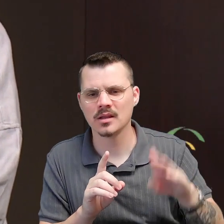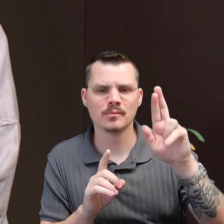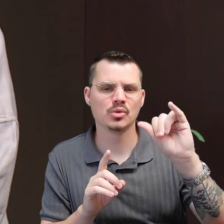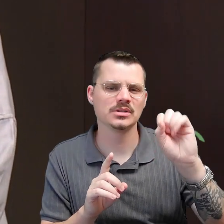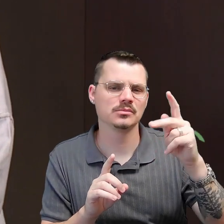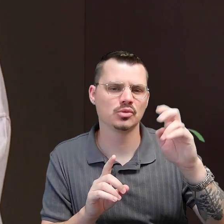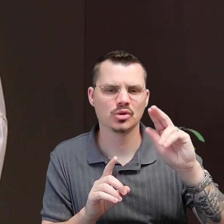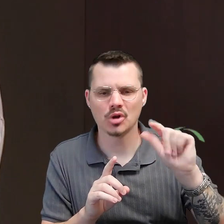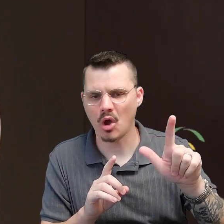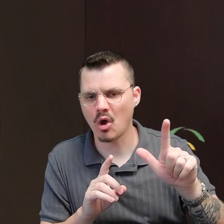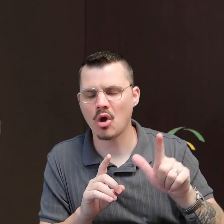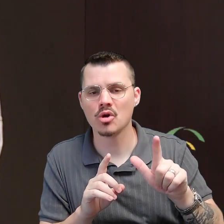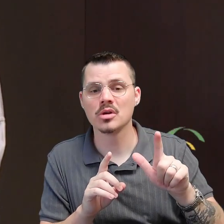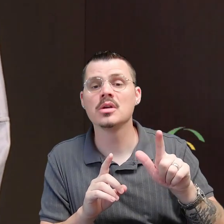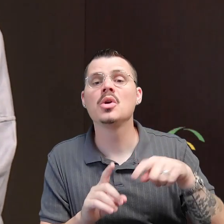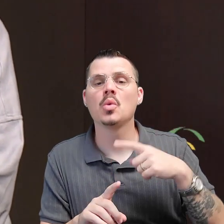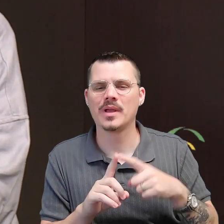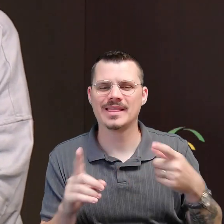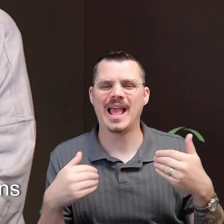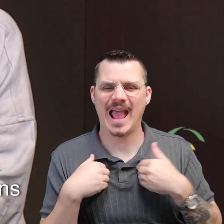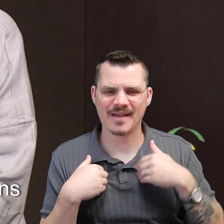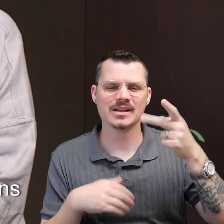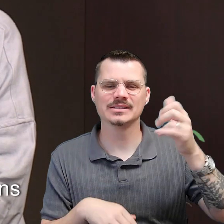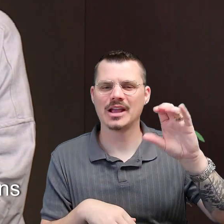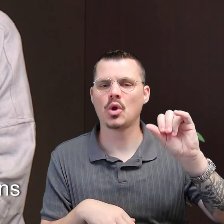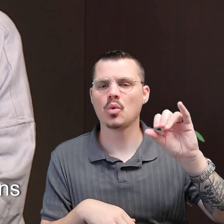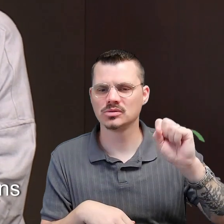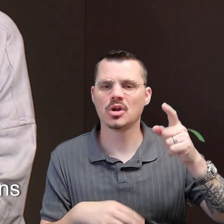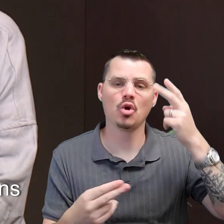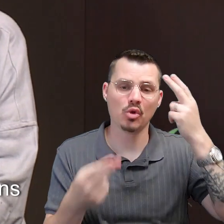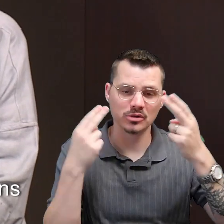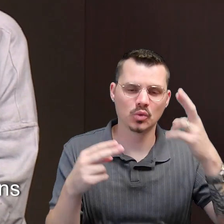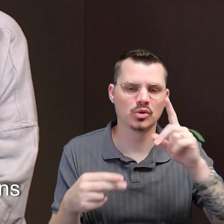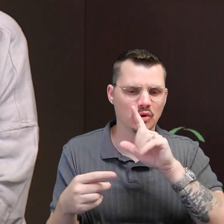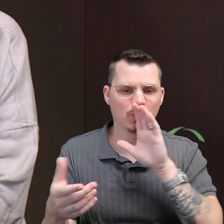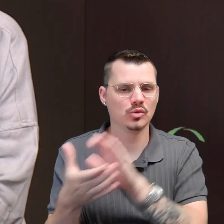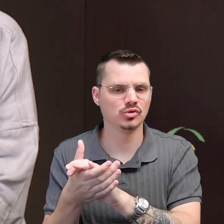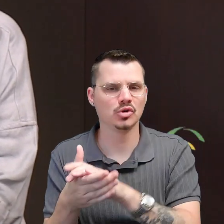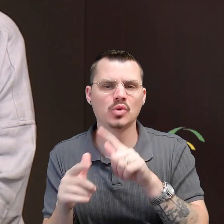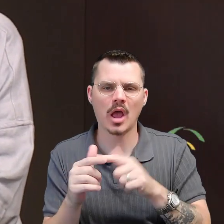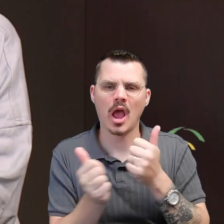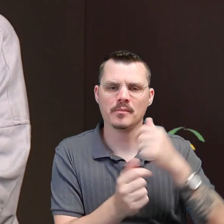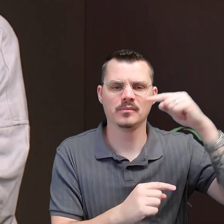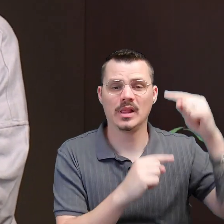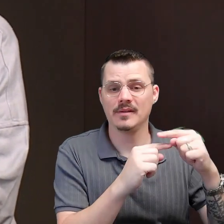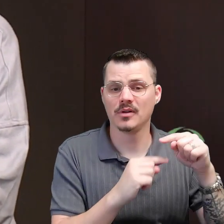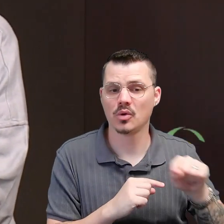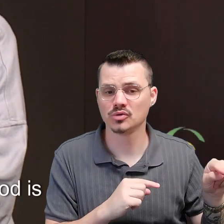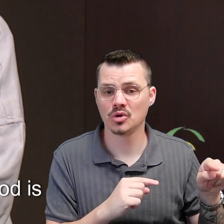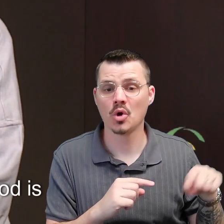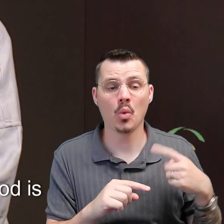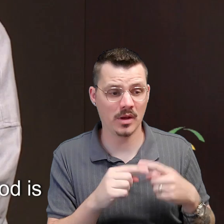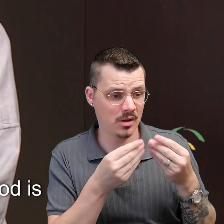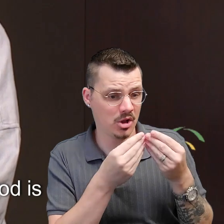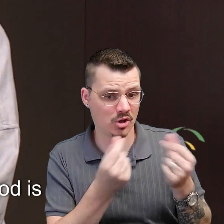olanzapine, Risperdal, when they have psychosis, hallucinations, or delusions, to relieve those. And